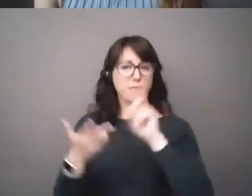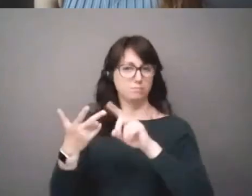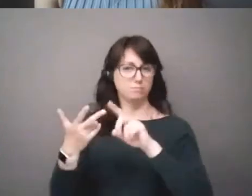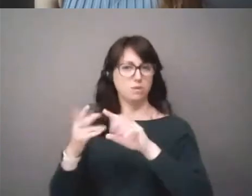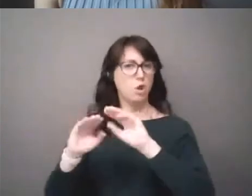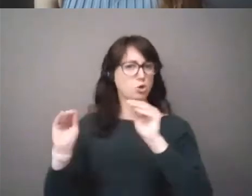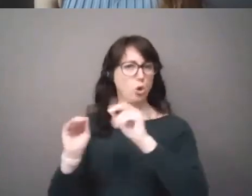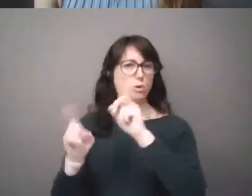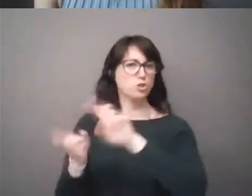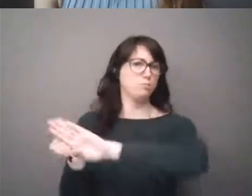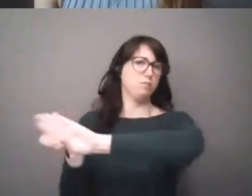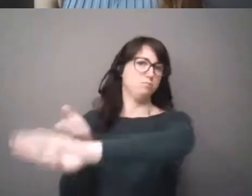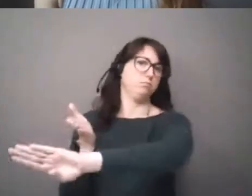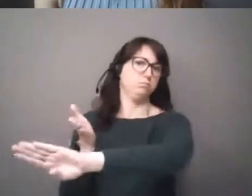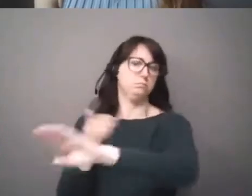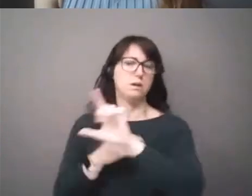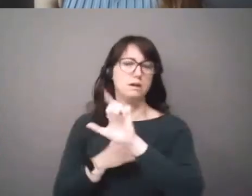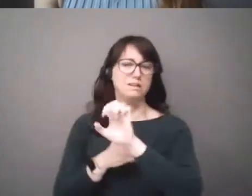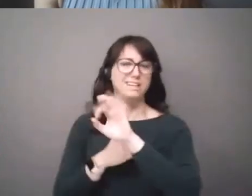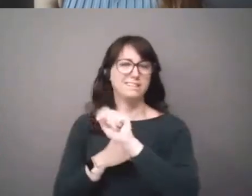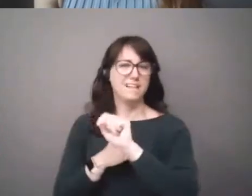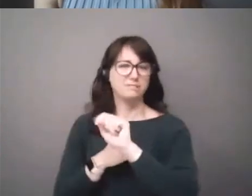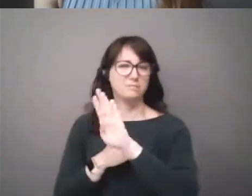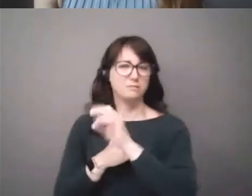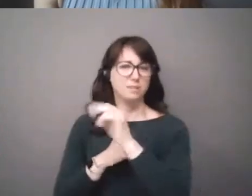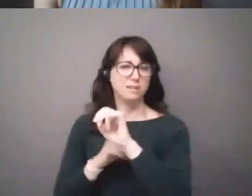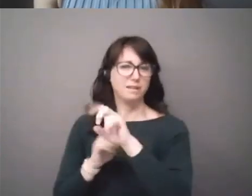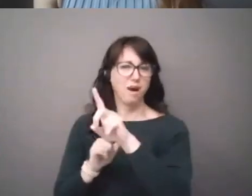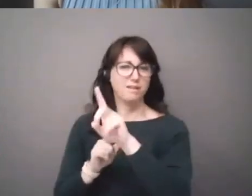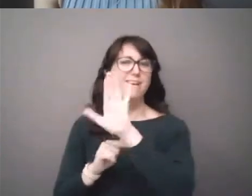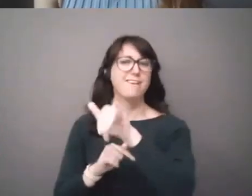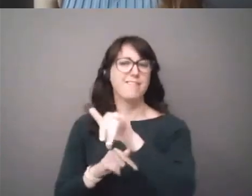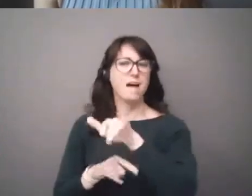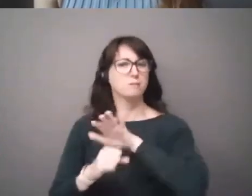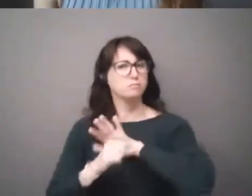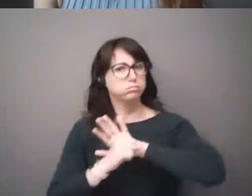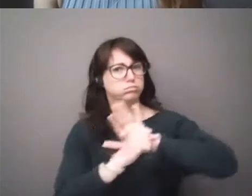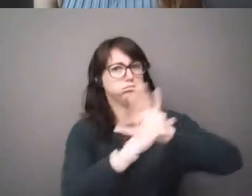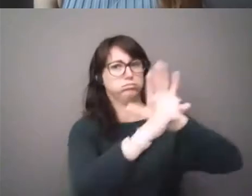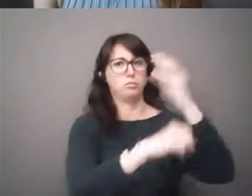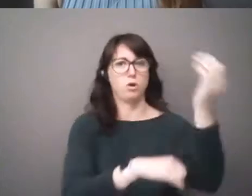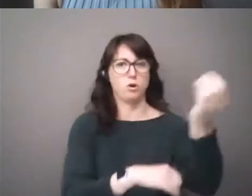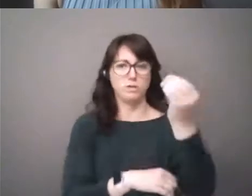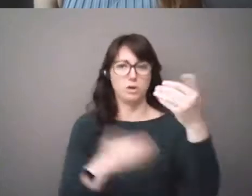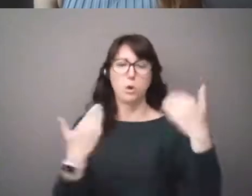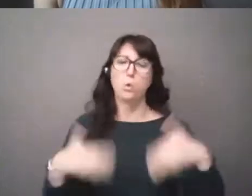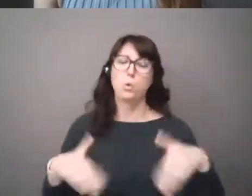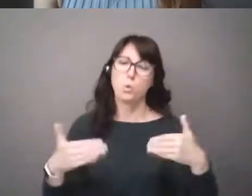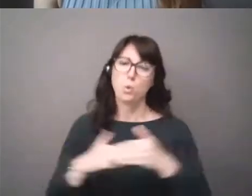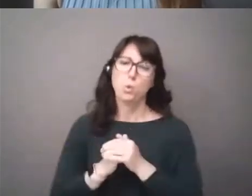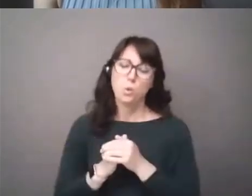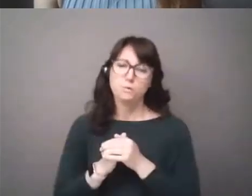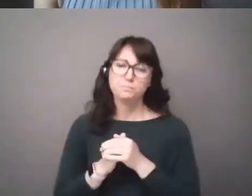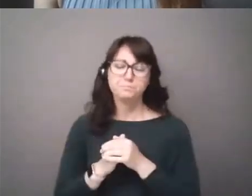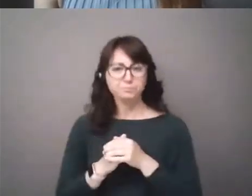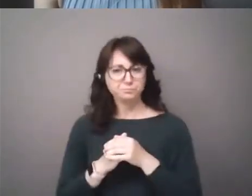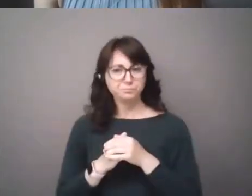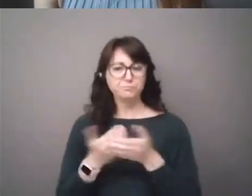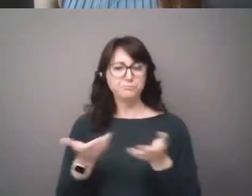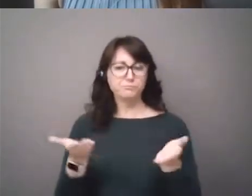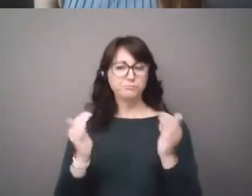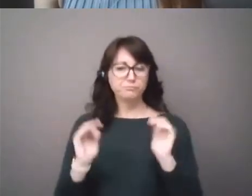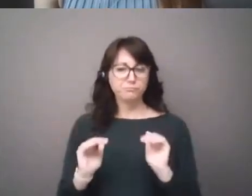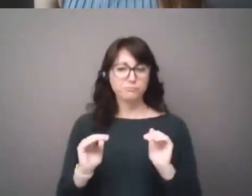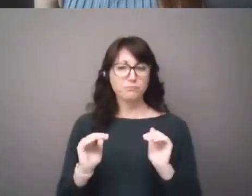behind that really moved the measure in Ontario. When we look at the